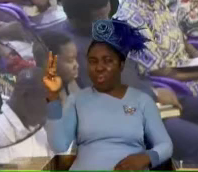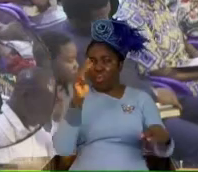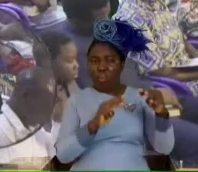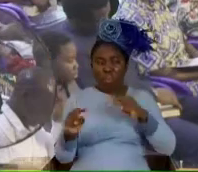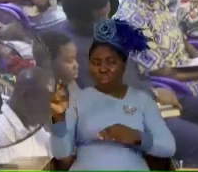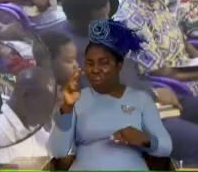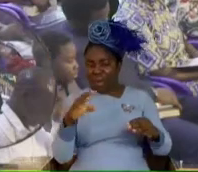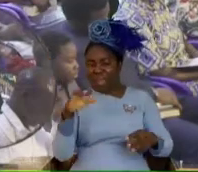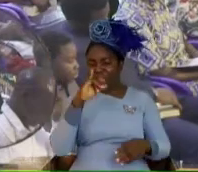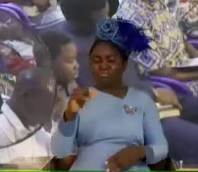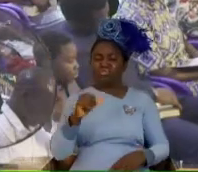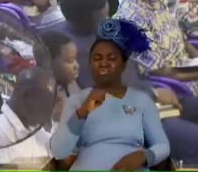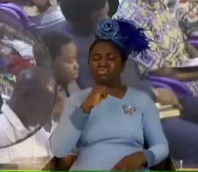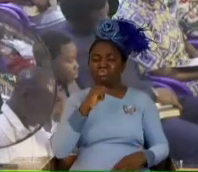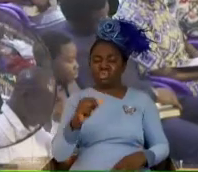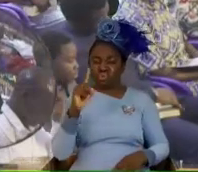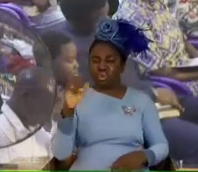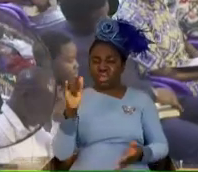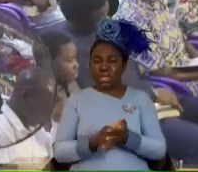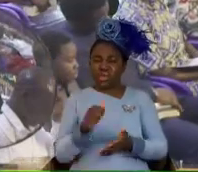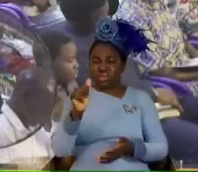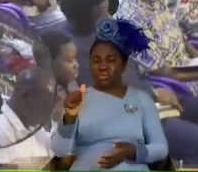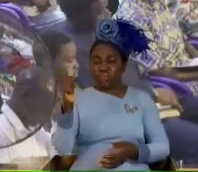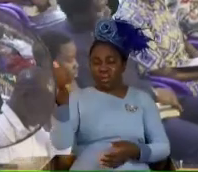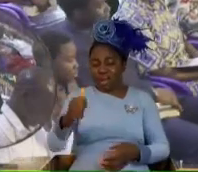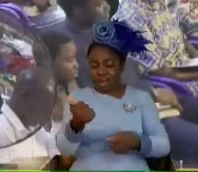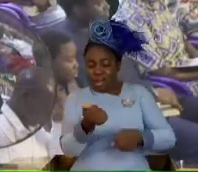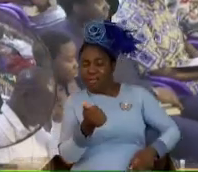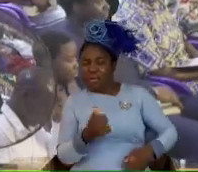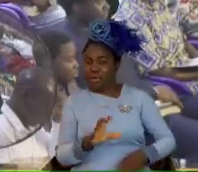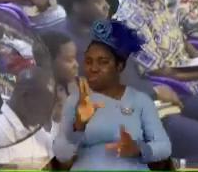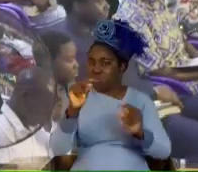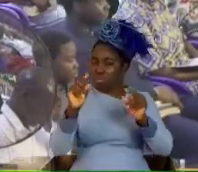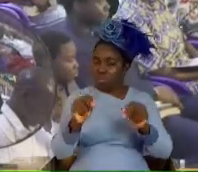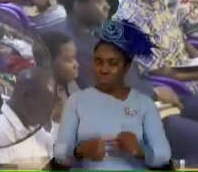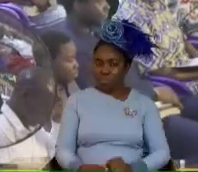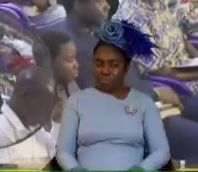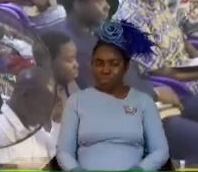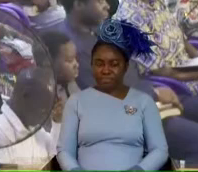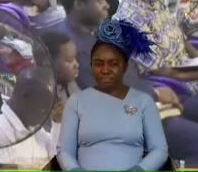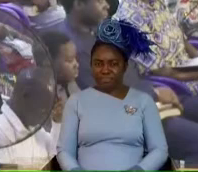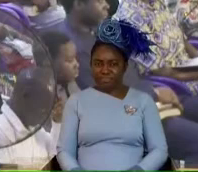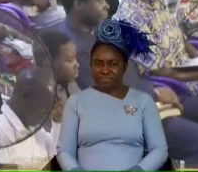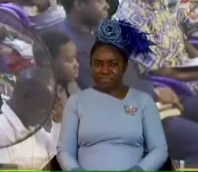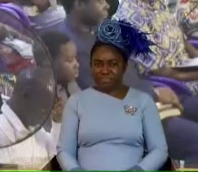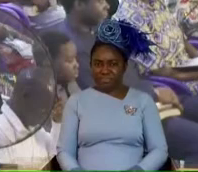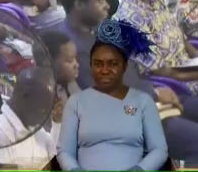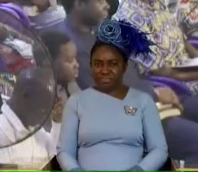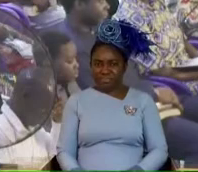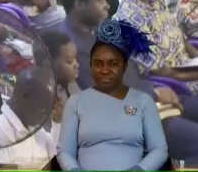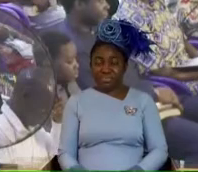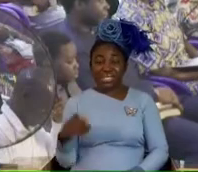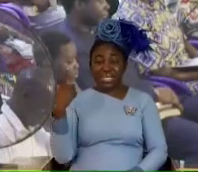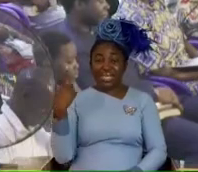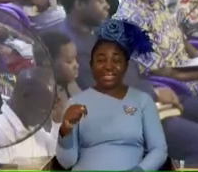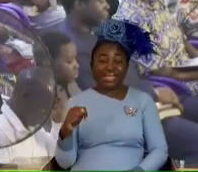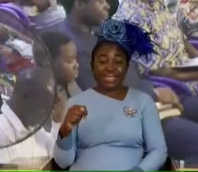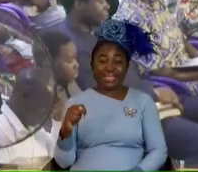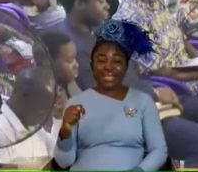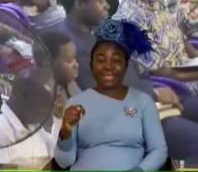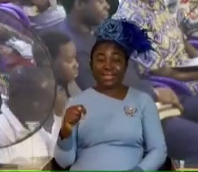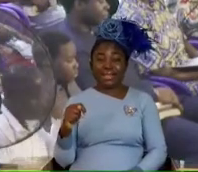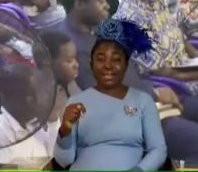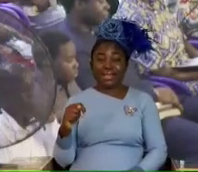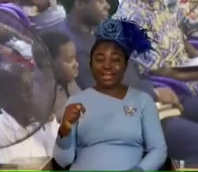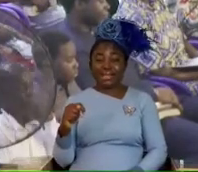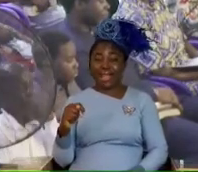unavoidable. Unfortunately, the history of failure in